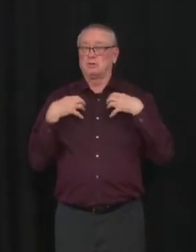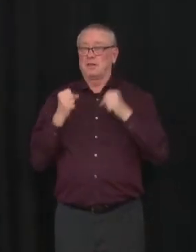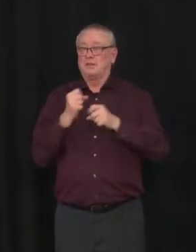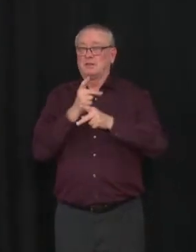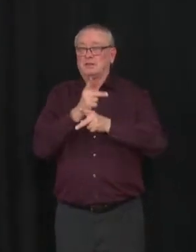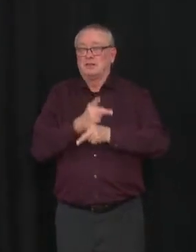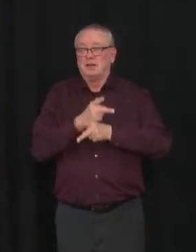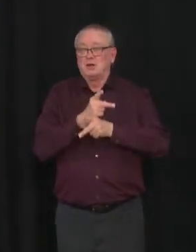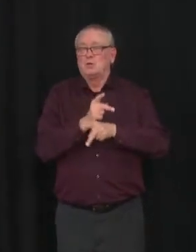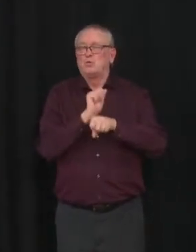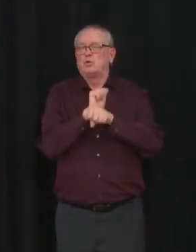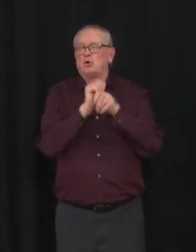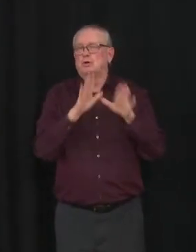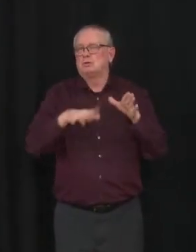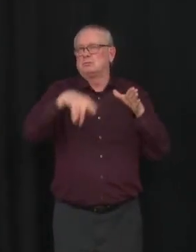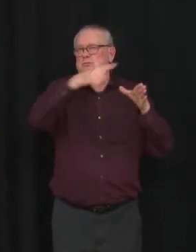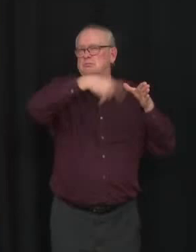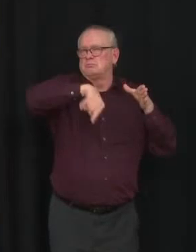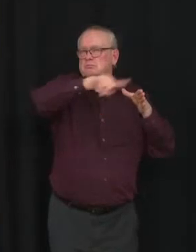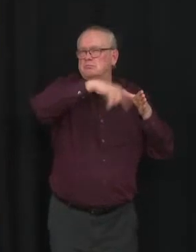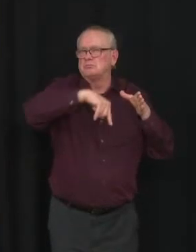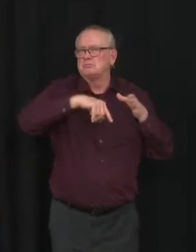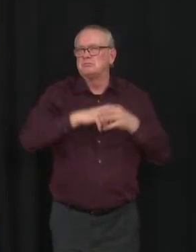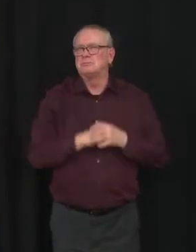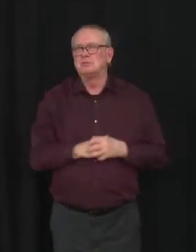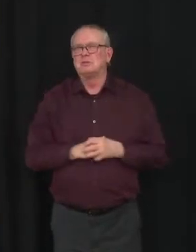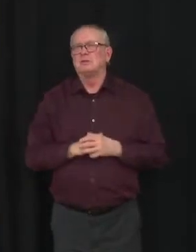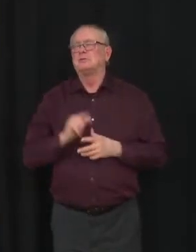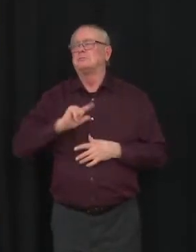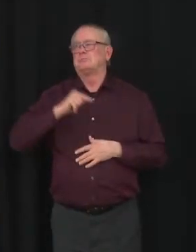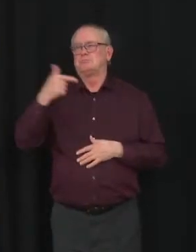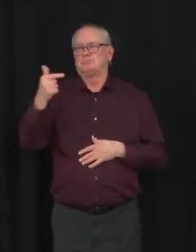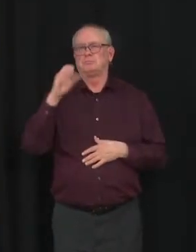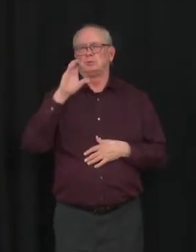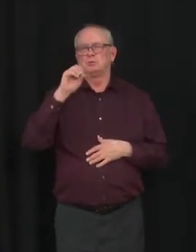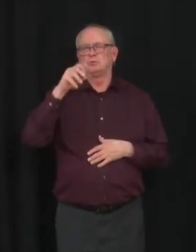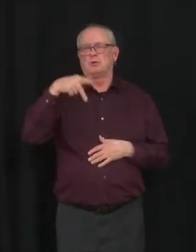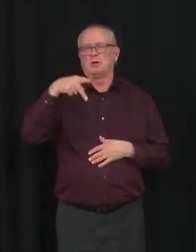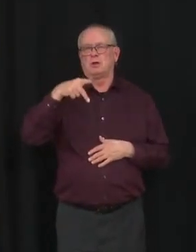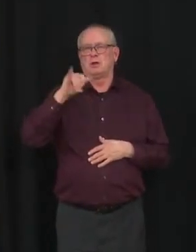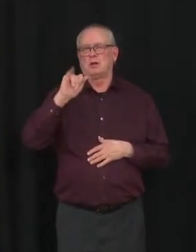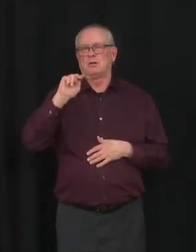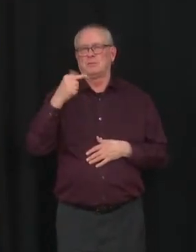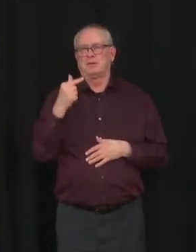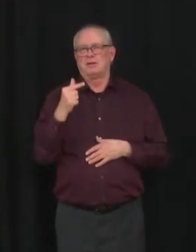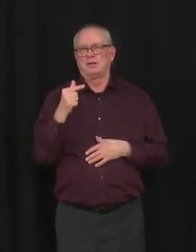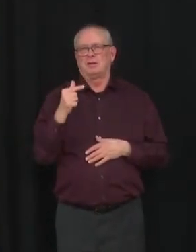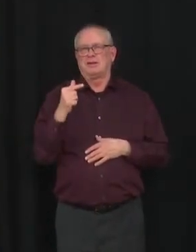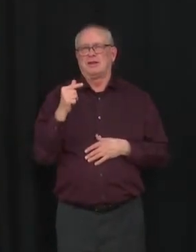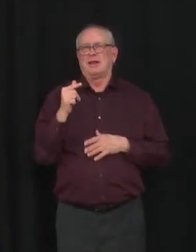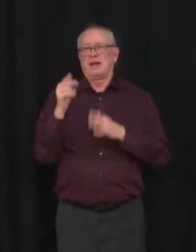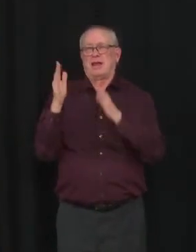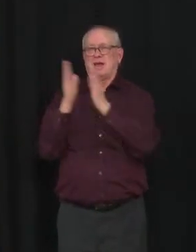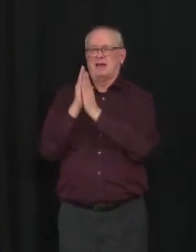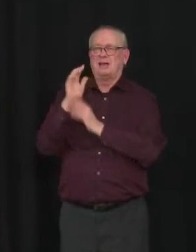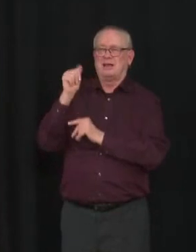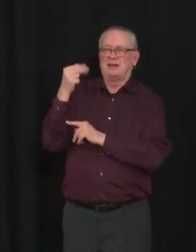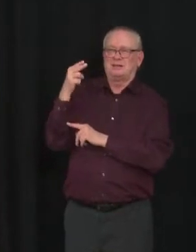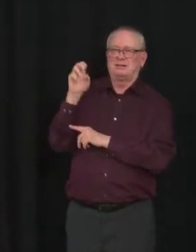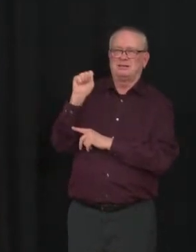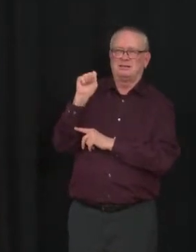Well, I'll invite Minister Copping, to respond, because yes, we have asked AHS to look at that, because that could have a very